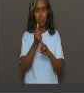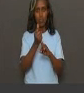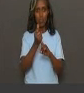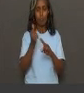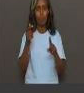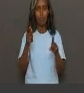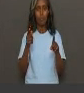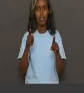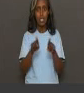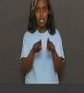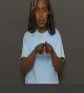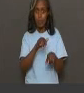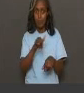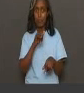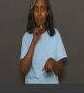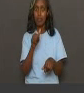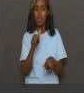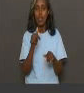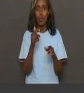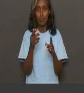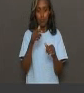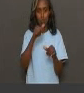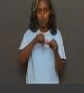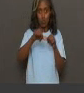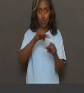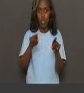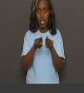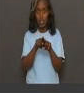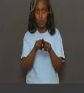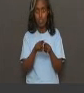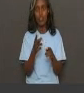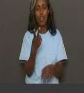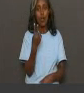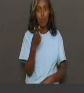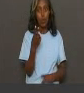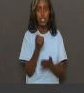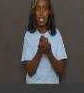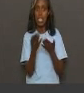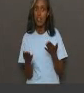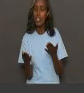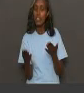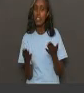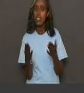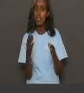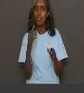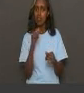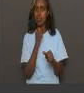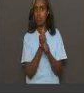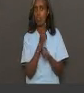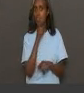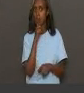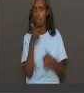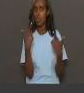By mutually exclusive, I mean that both events cannot